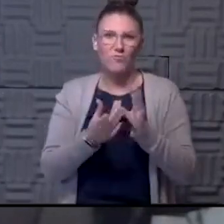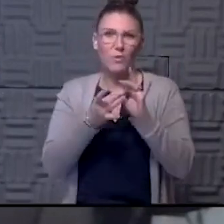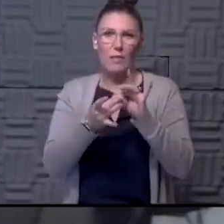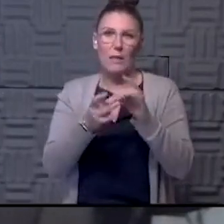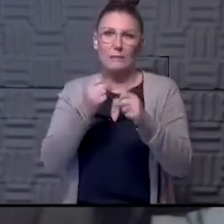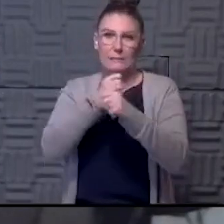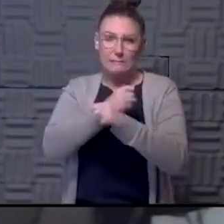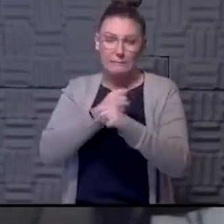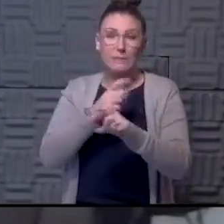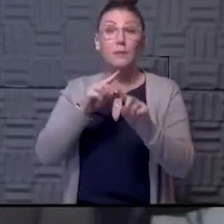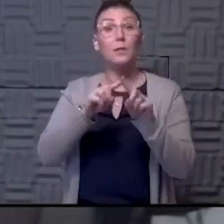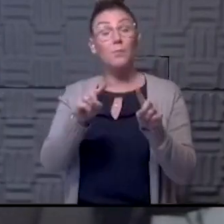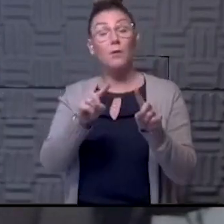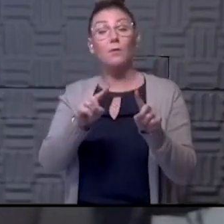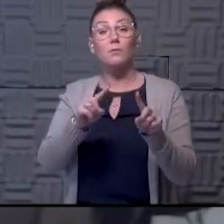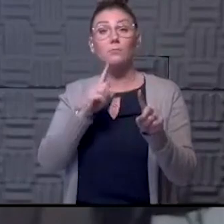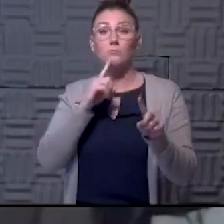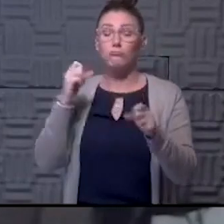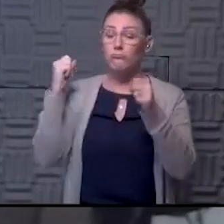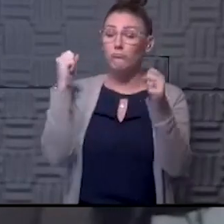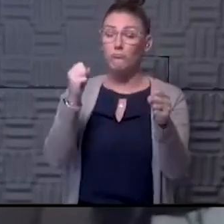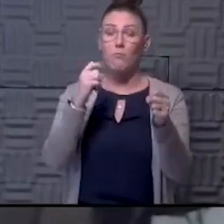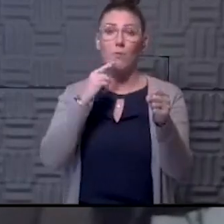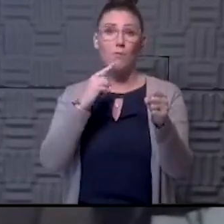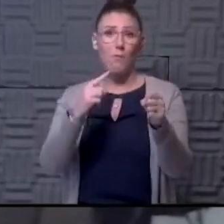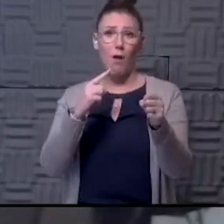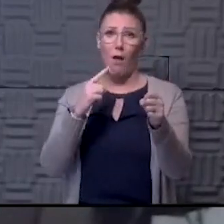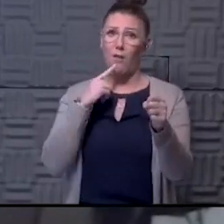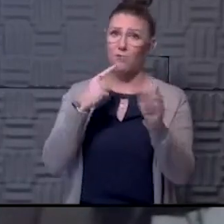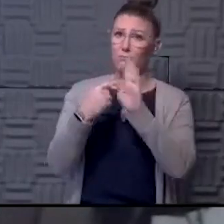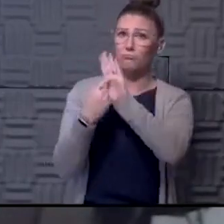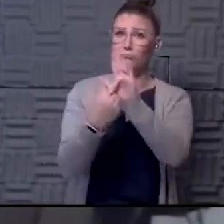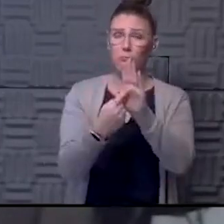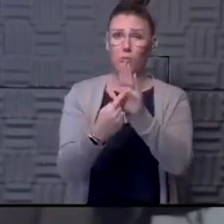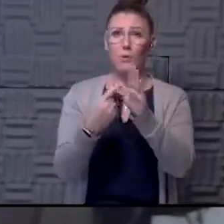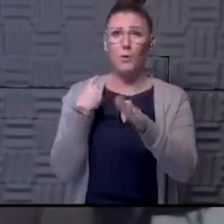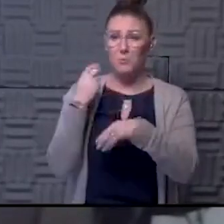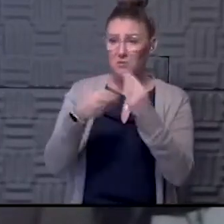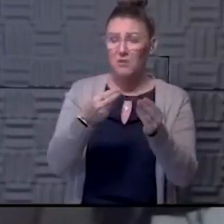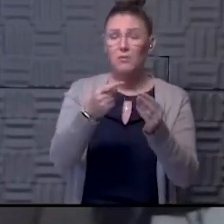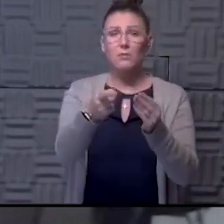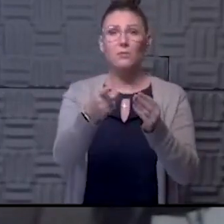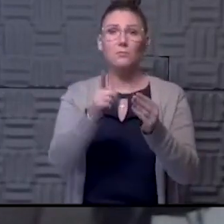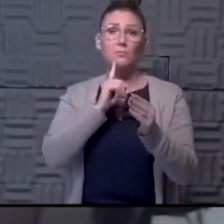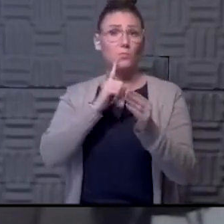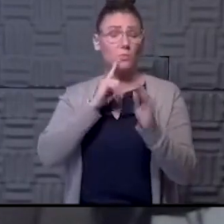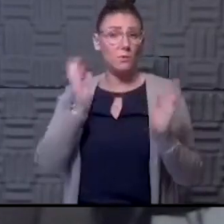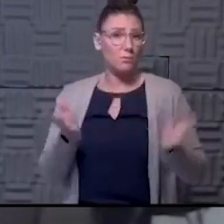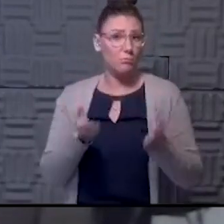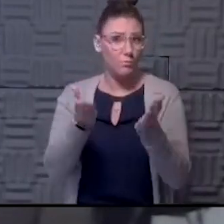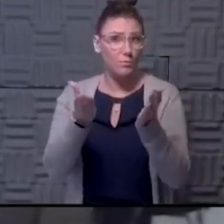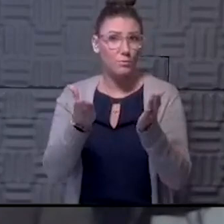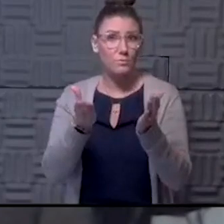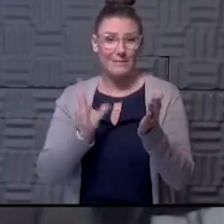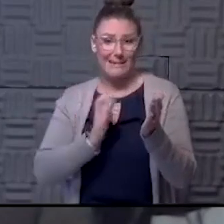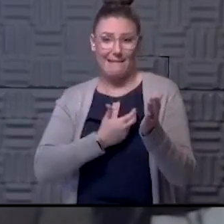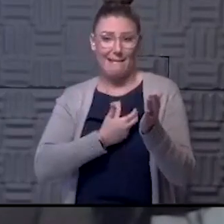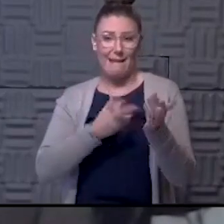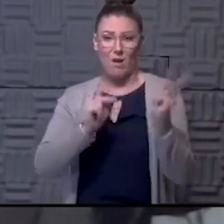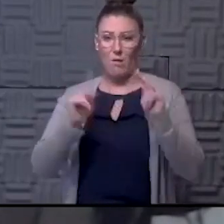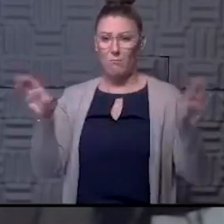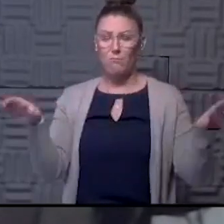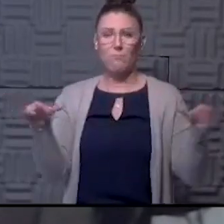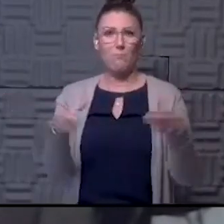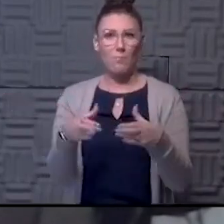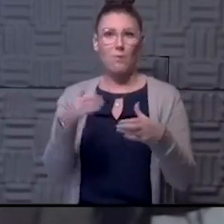But they're definitely a really strong trend that way. And, it's very encouraging. And, in our population, we're